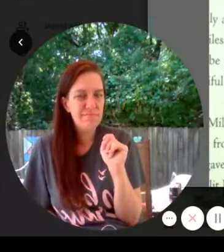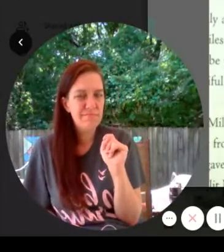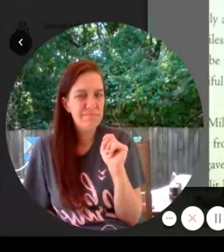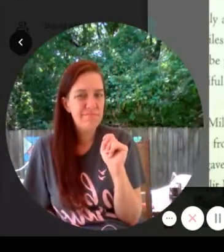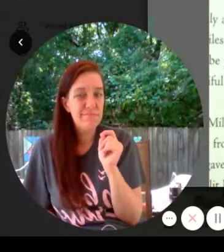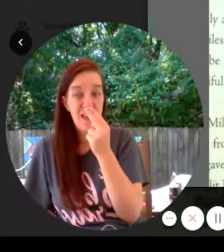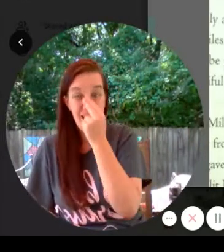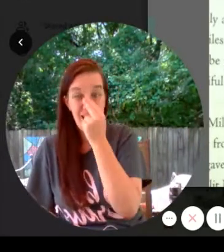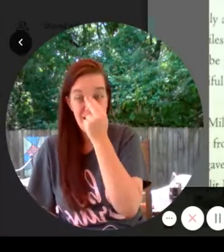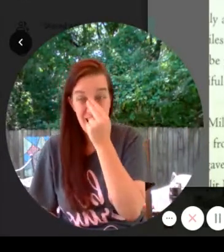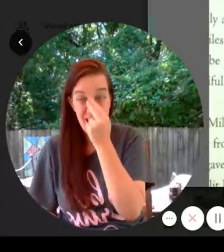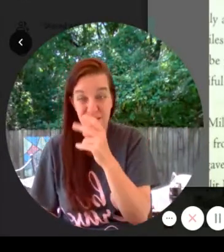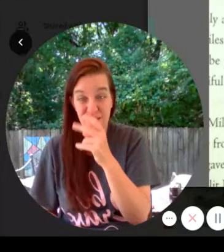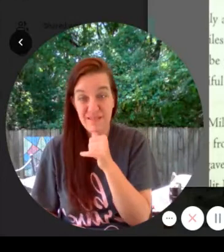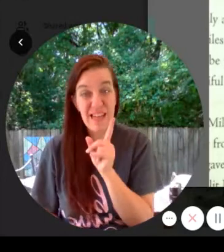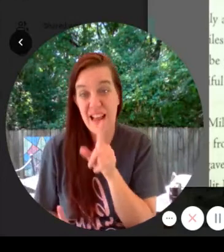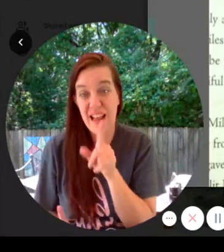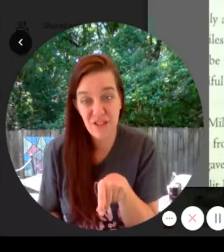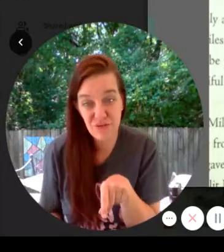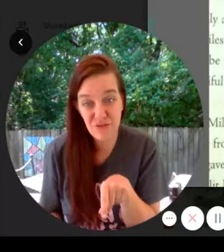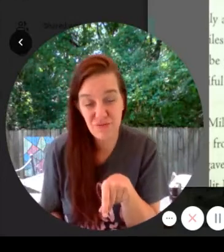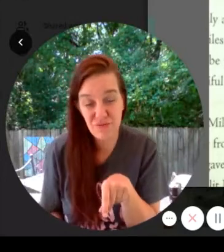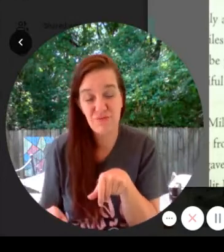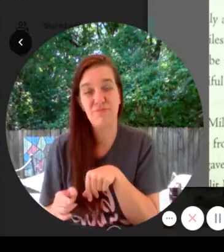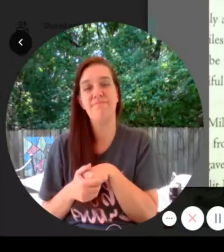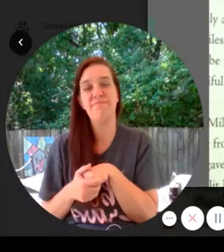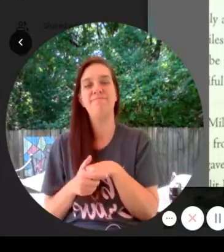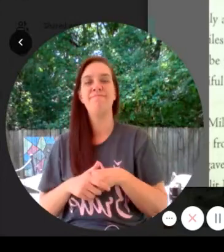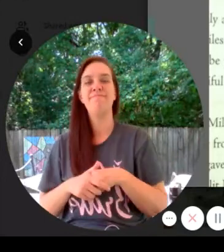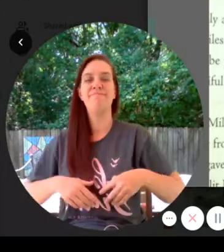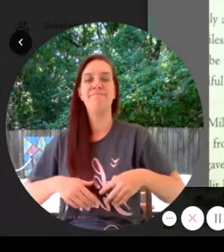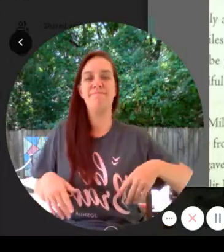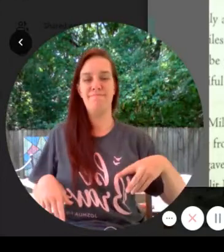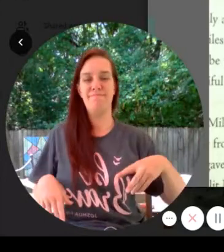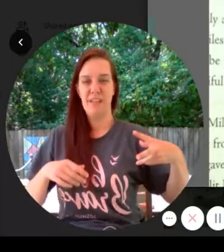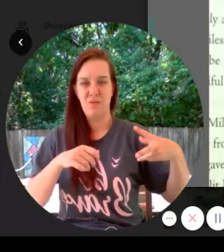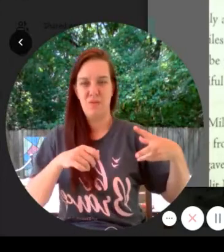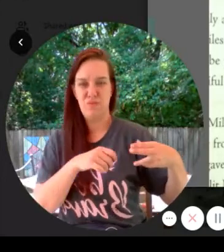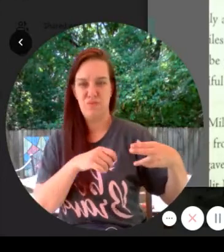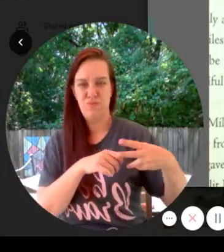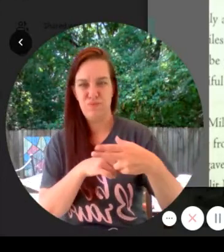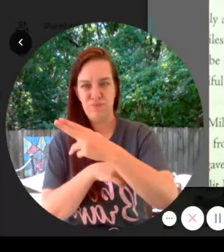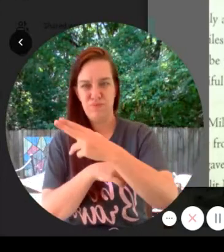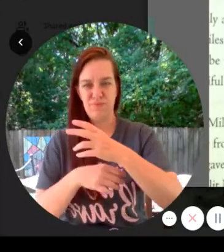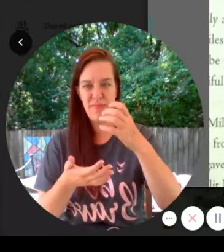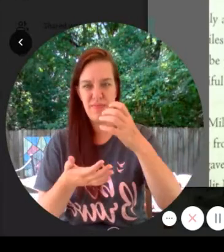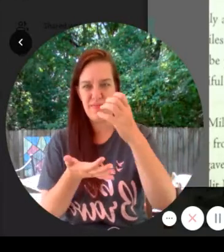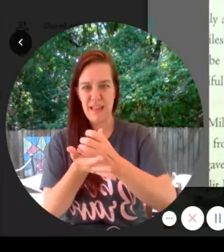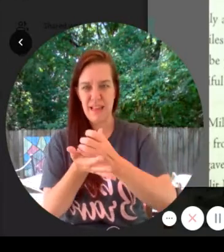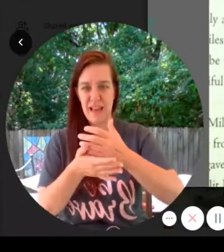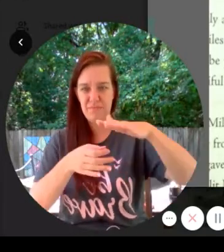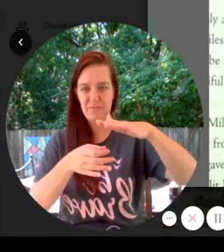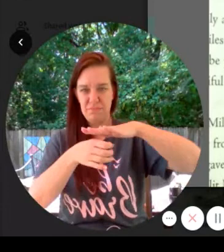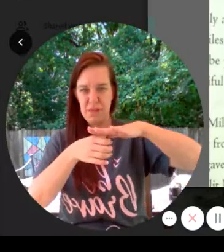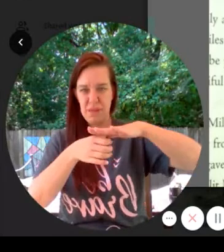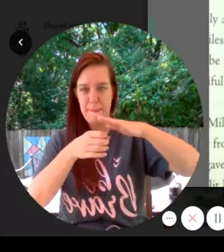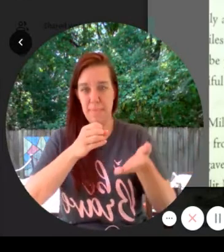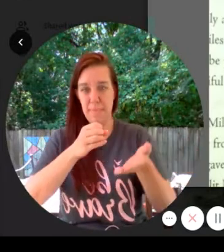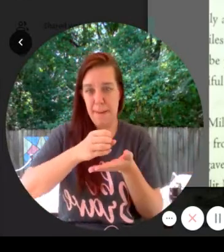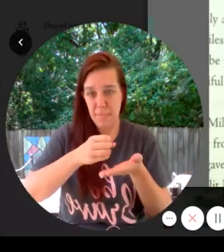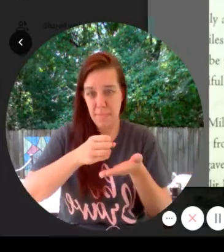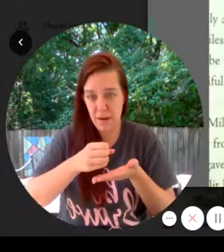Niles didn't answer. He sheared off the can's top and